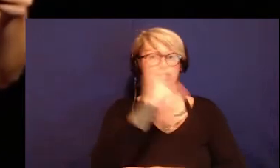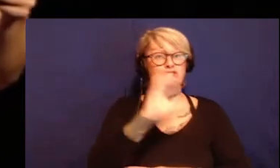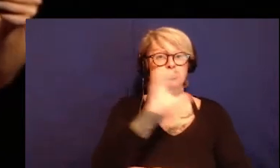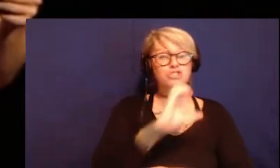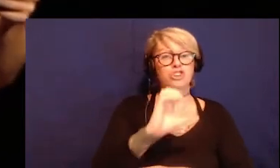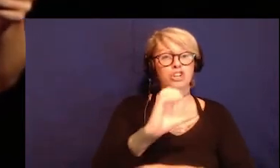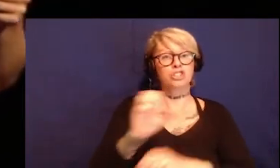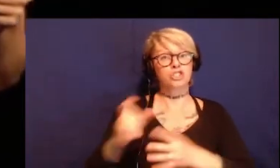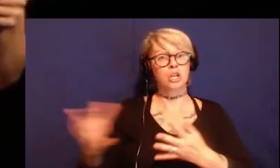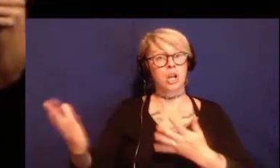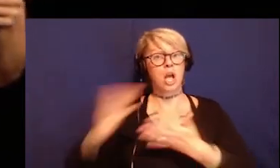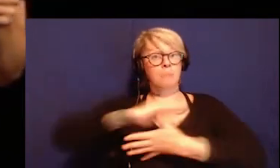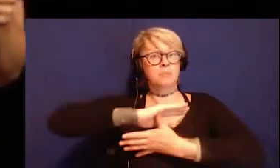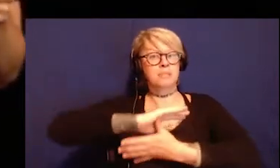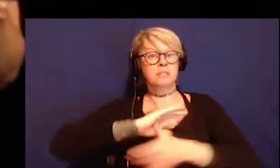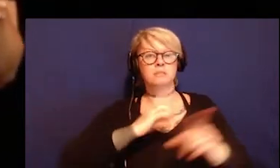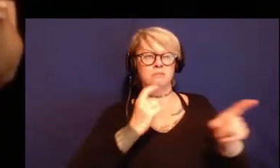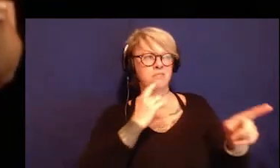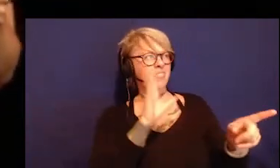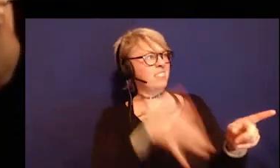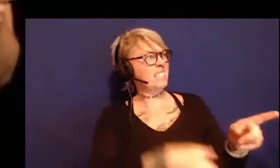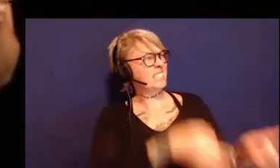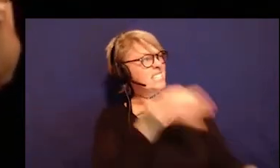to place this dickhole.